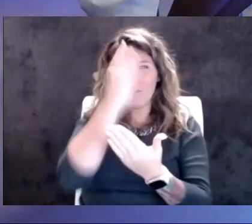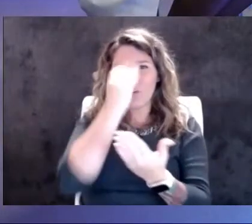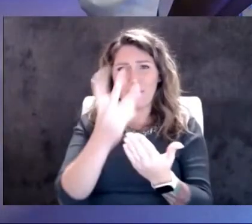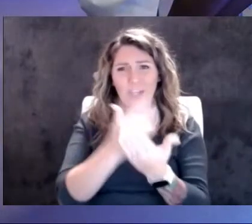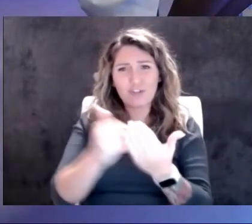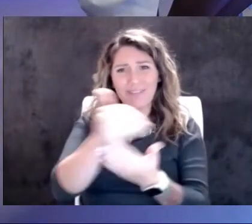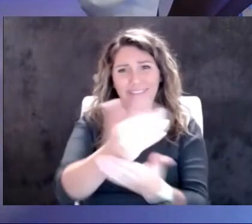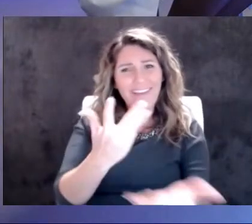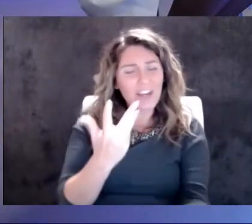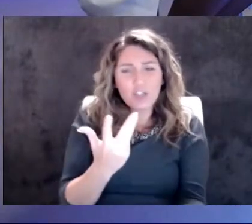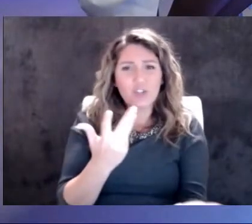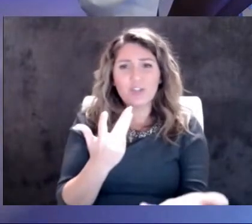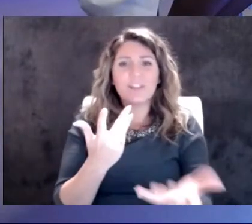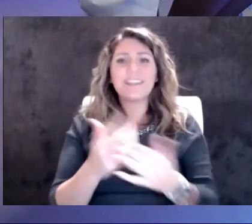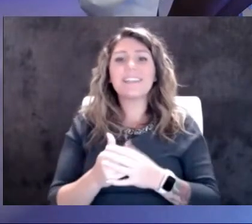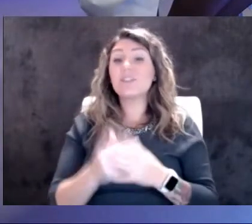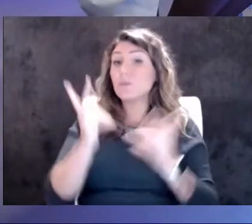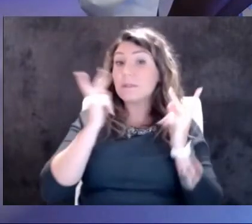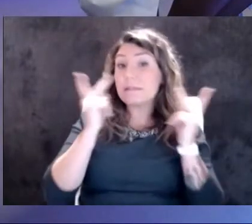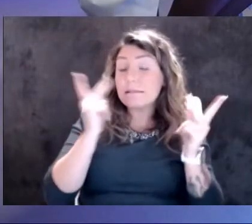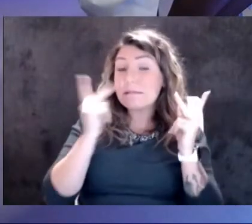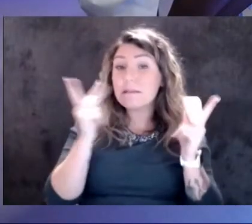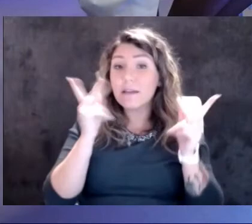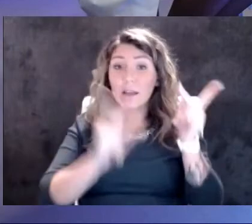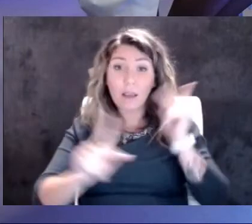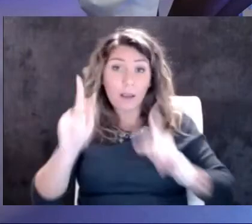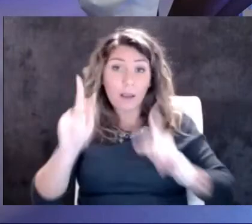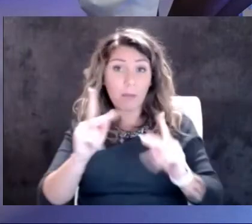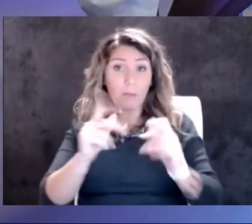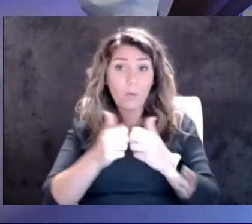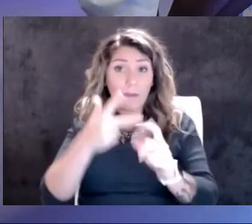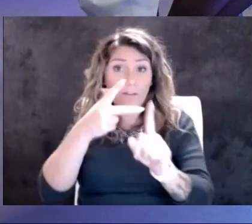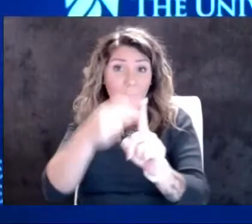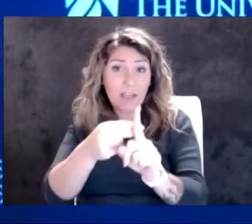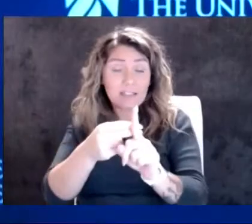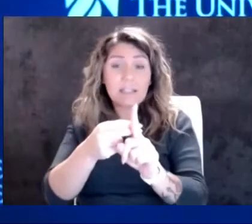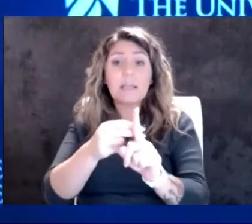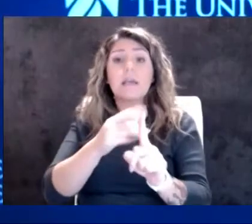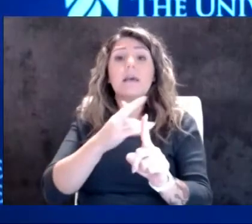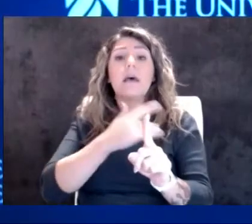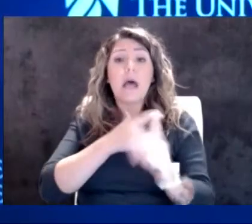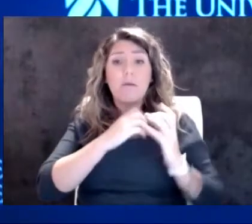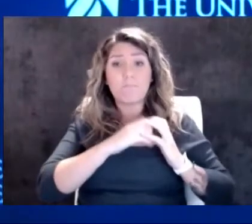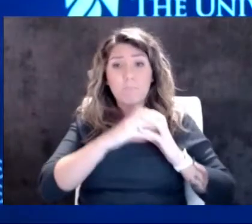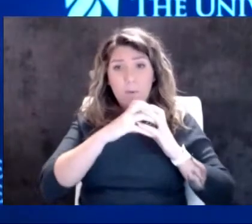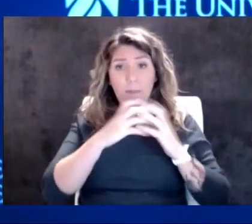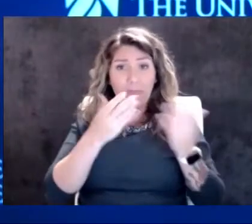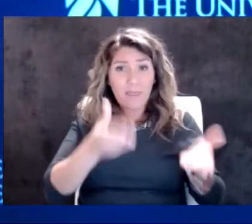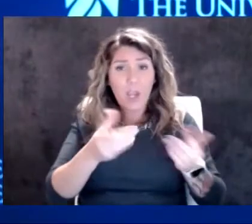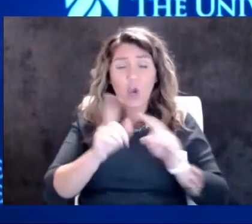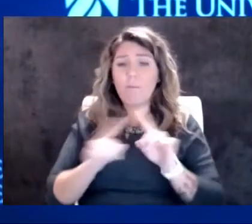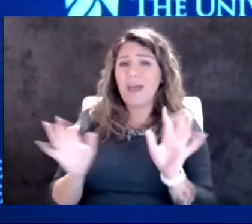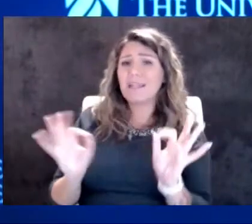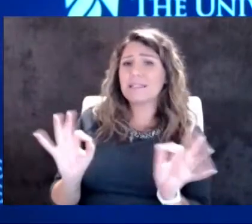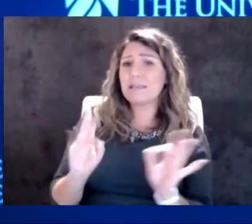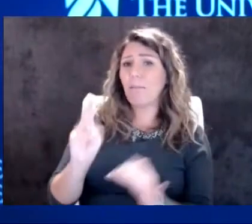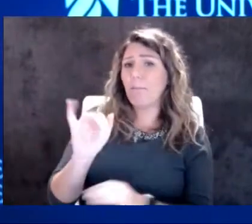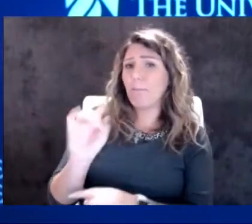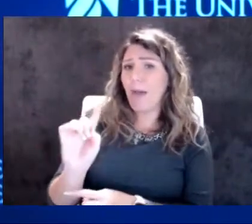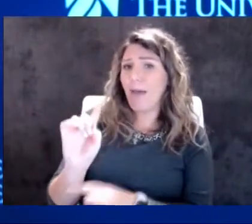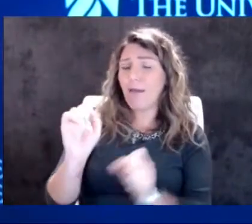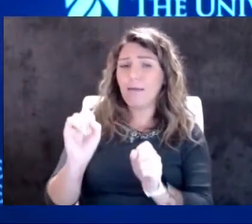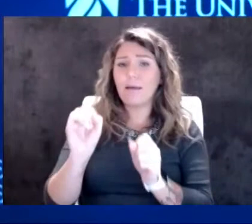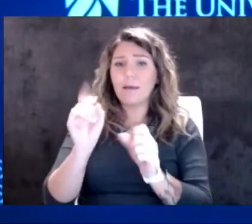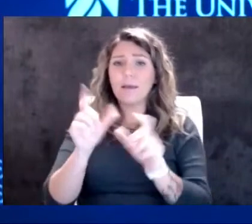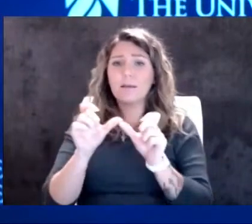in those who are getting the vaccination is that the myocarditis risk is there, but it is pretty darn mild because we can continue to collect that data, and we're not seeing this